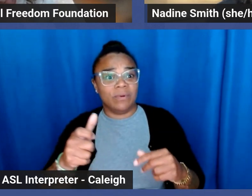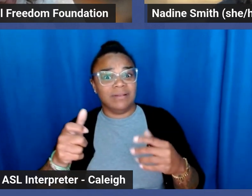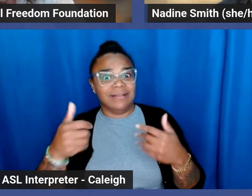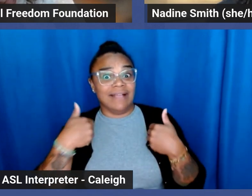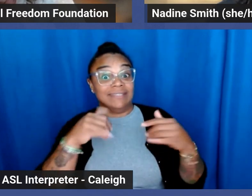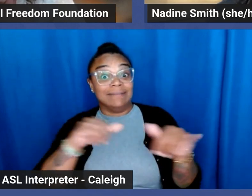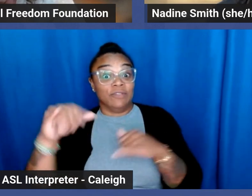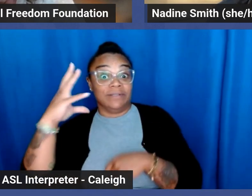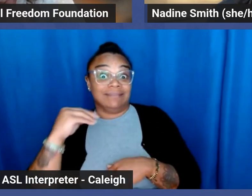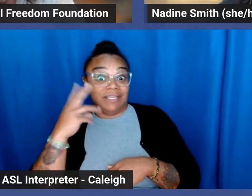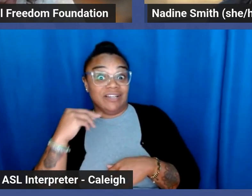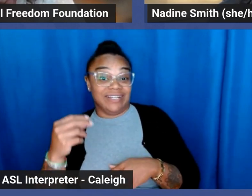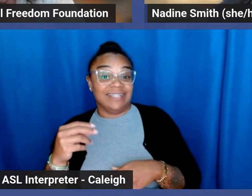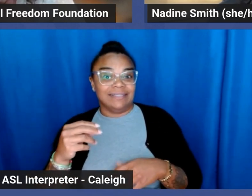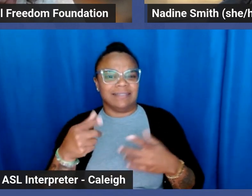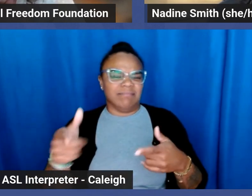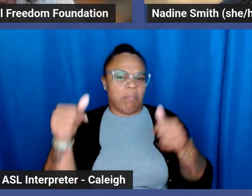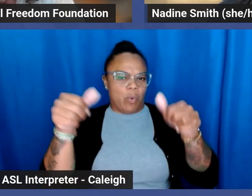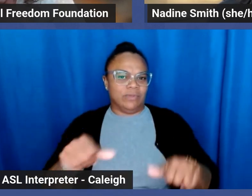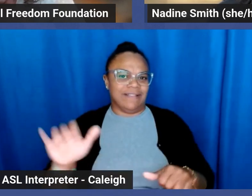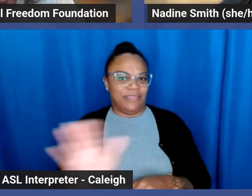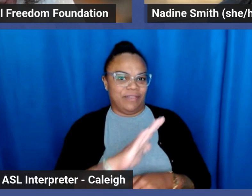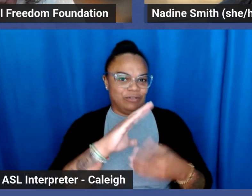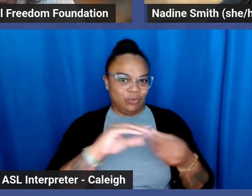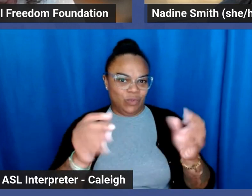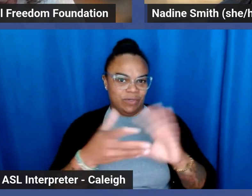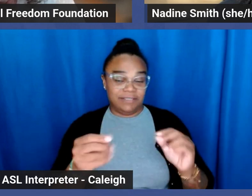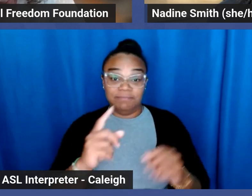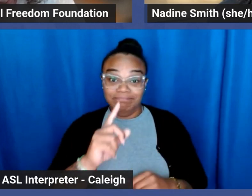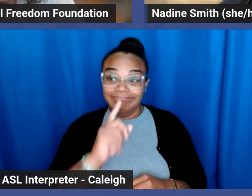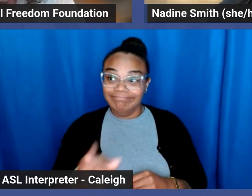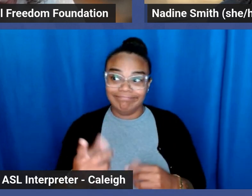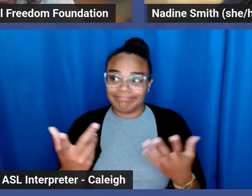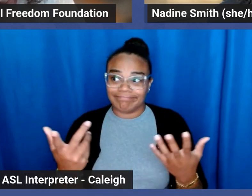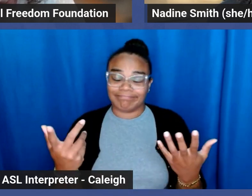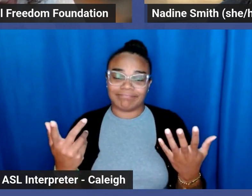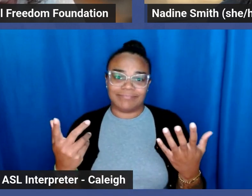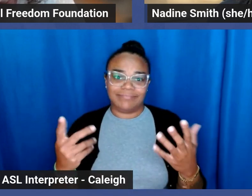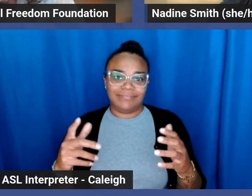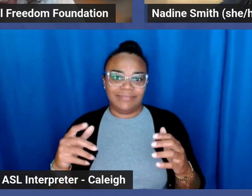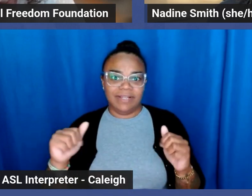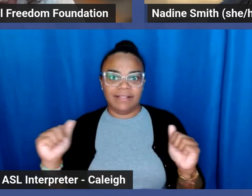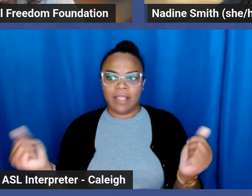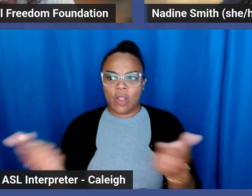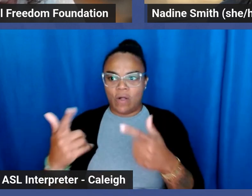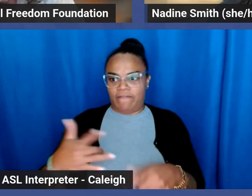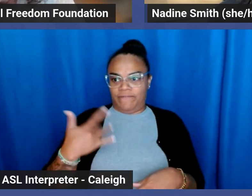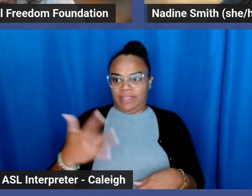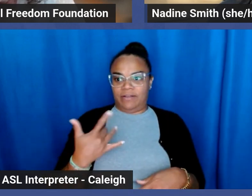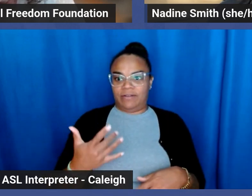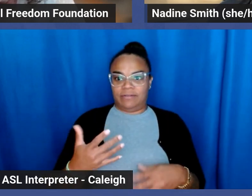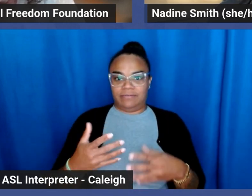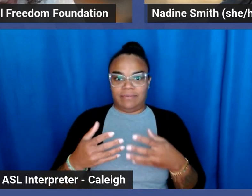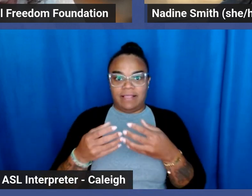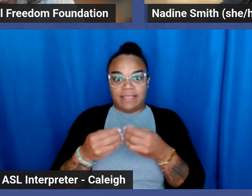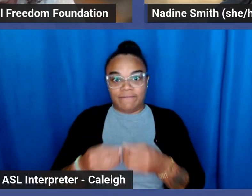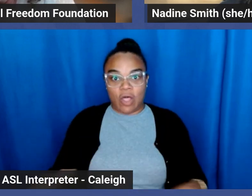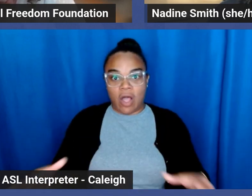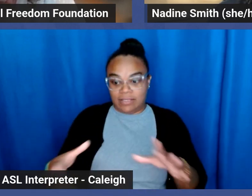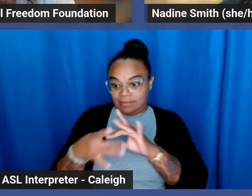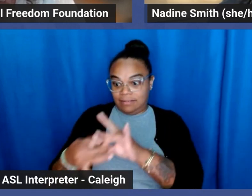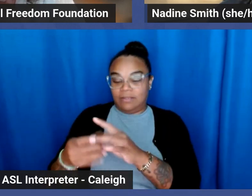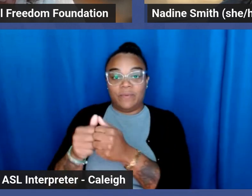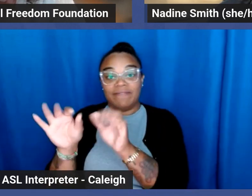And I don't know anybody that I've spoken to who has not felt the sense of loss of a family member or a friend